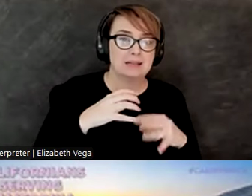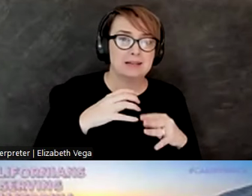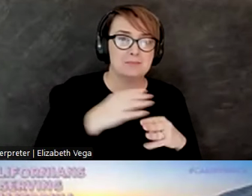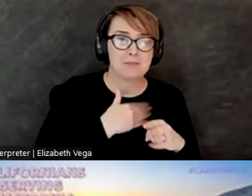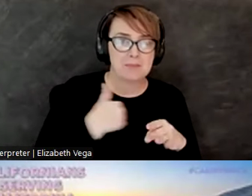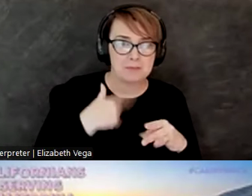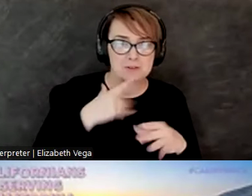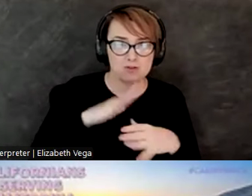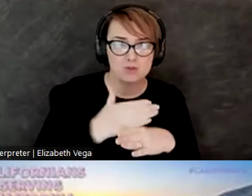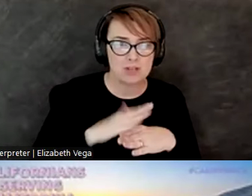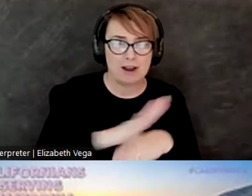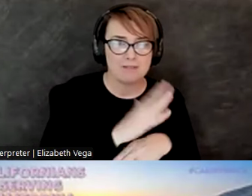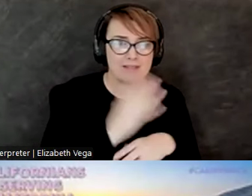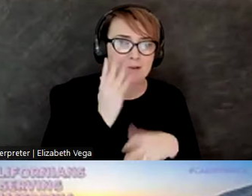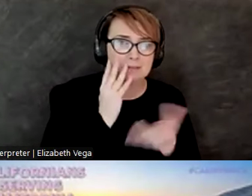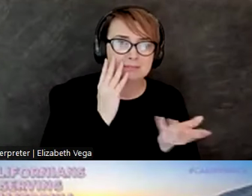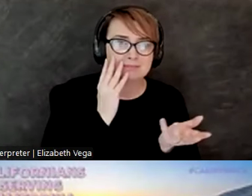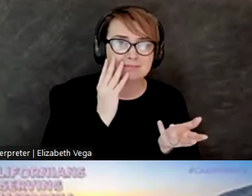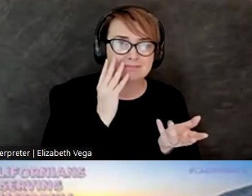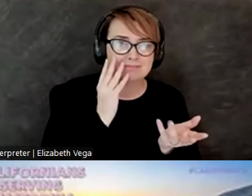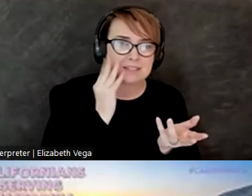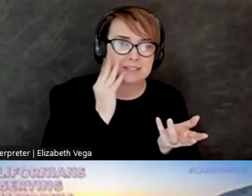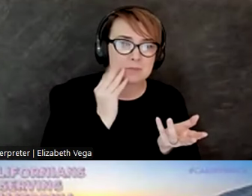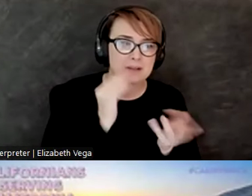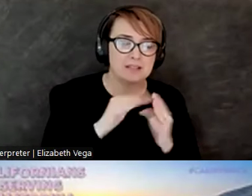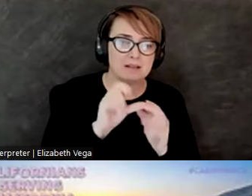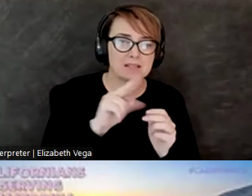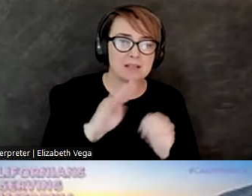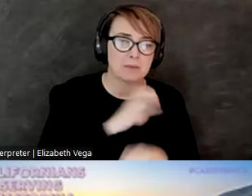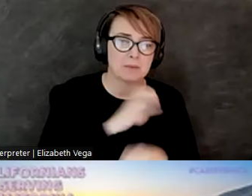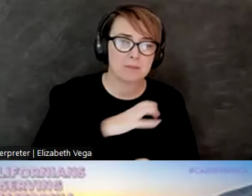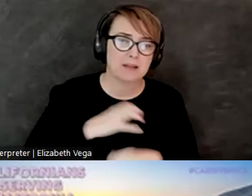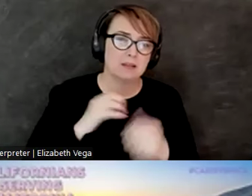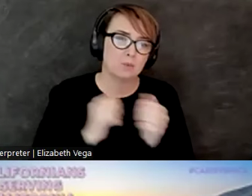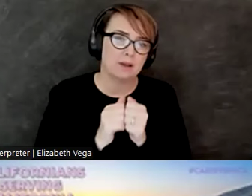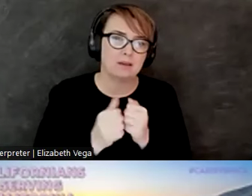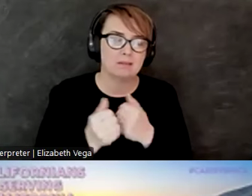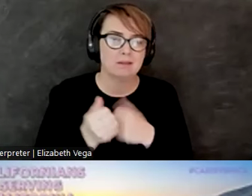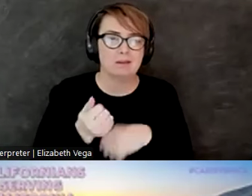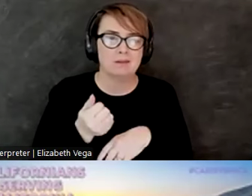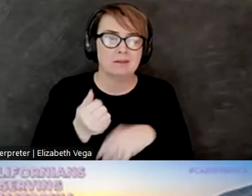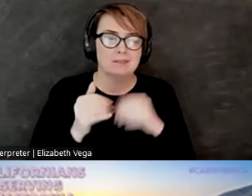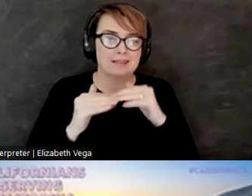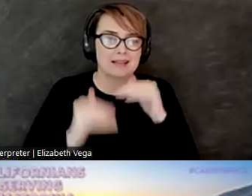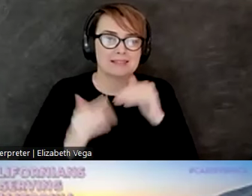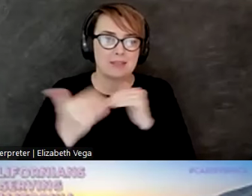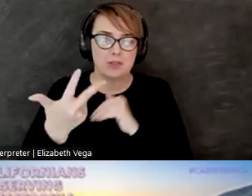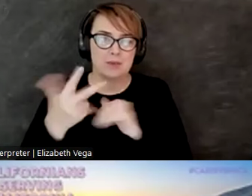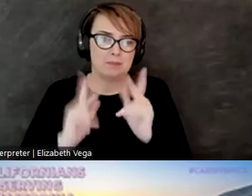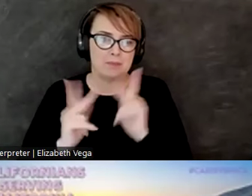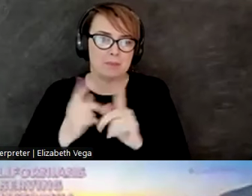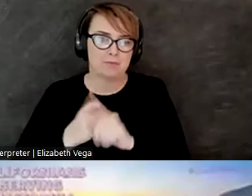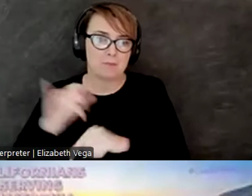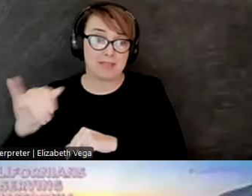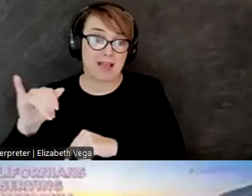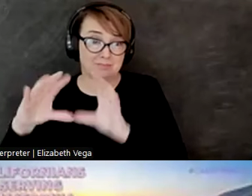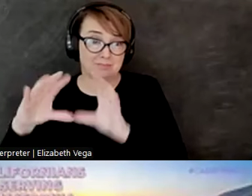subcommittee with fewer than three people from that body. What it has meant in other settings that I have been a part of